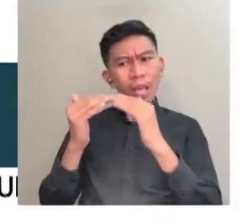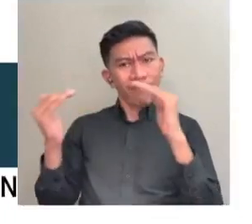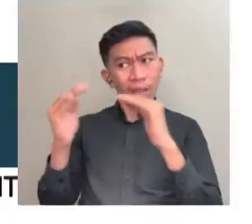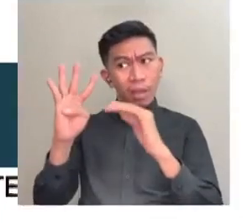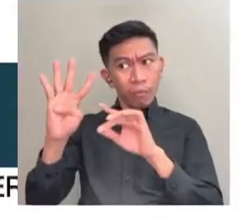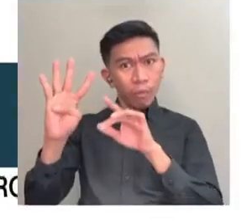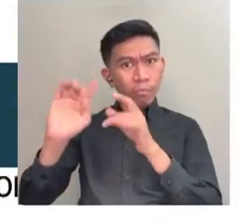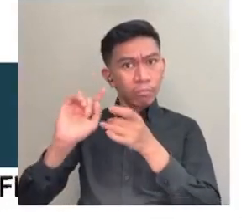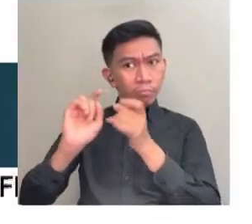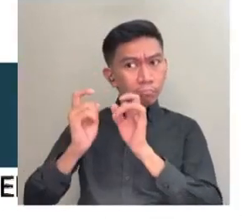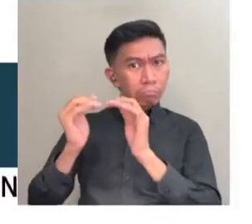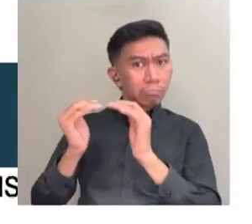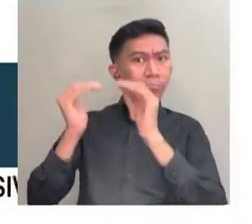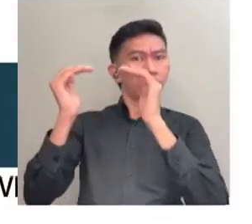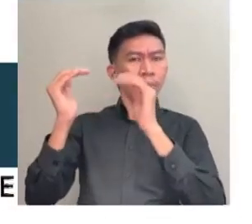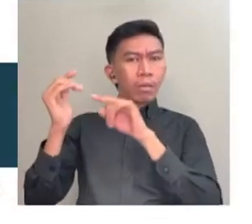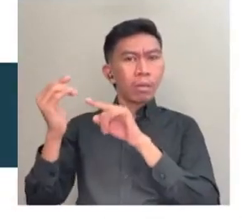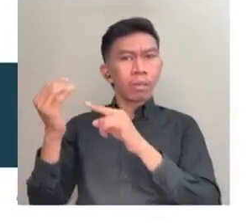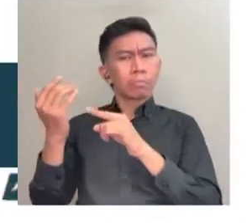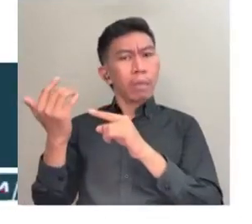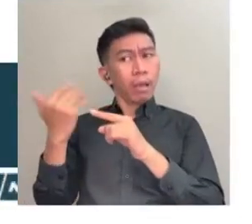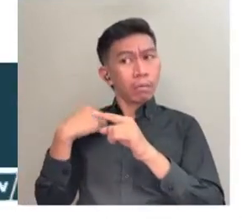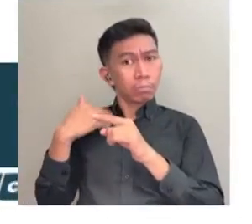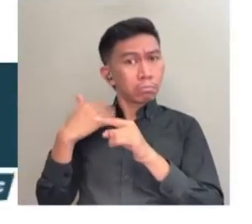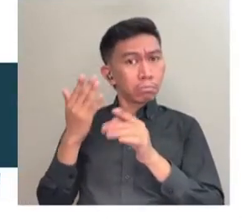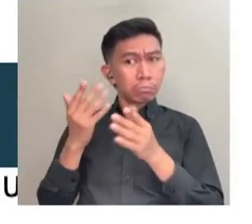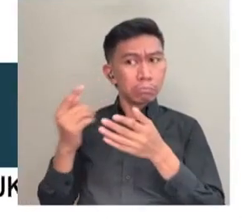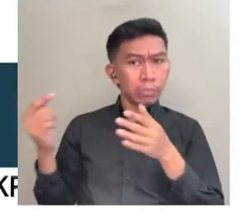meeting or a session before this happens anytime today?